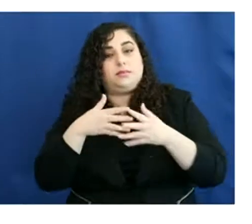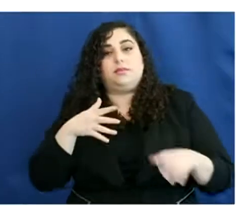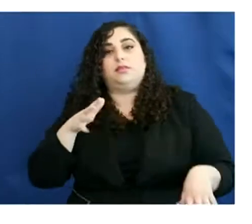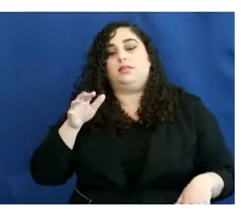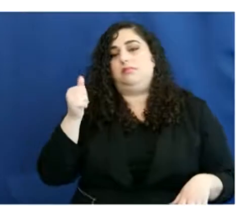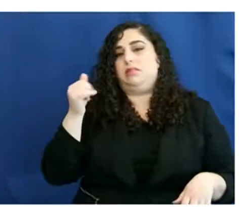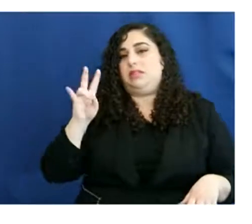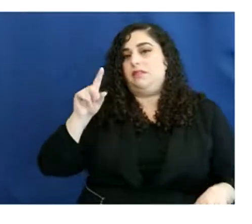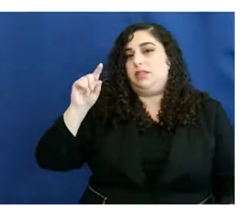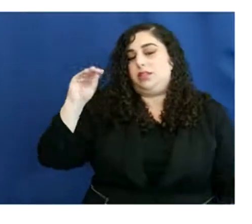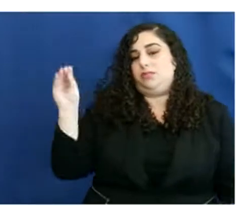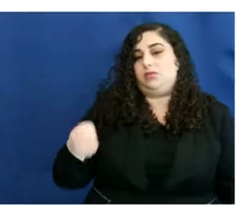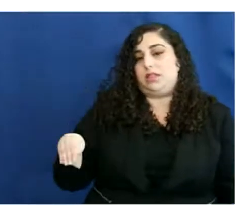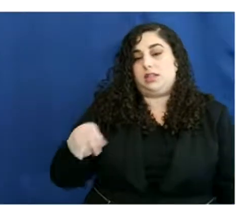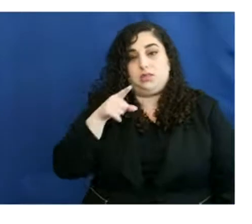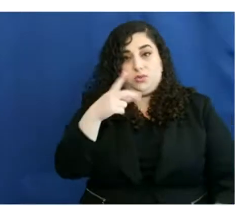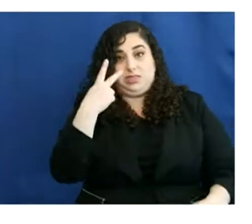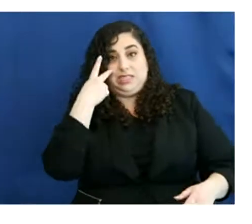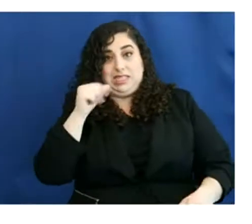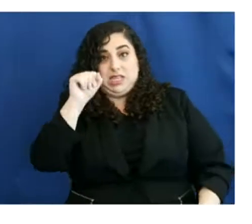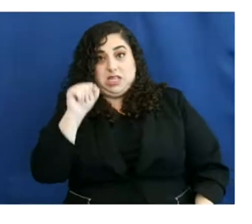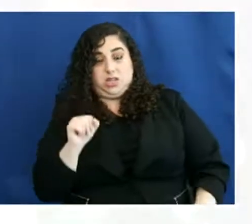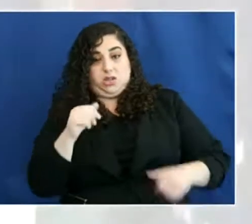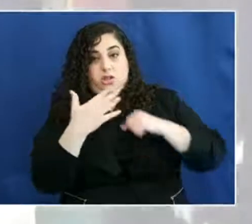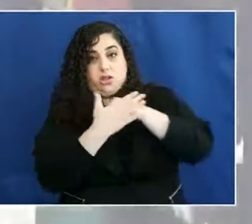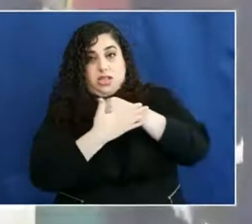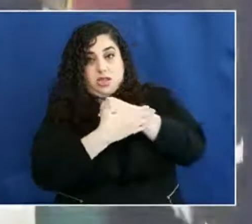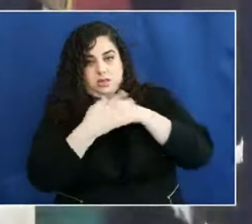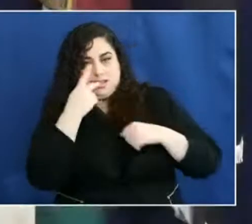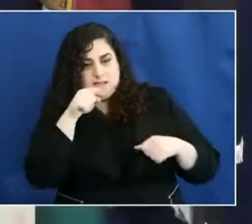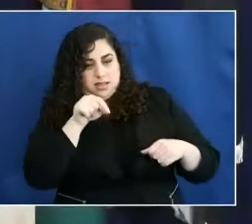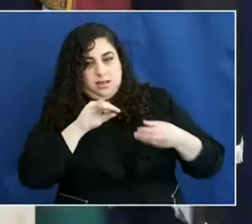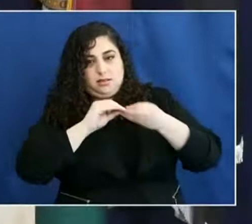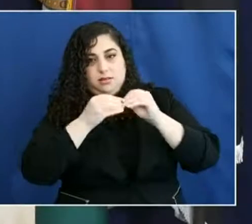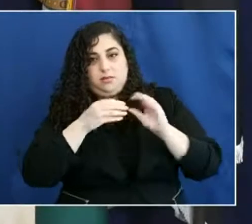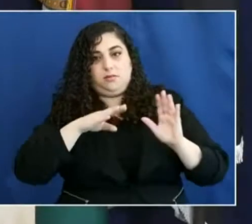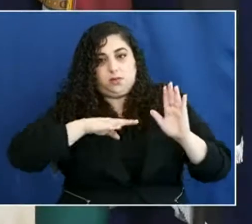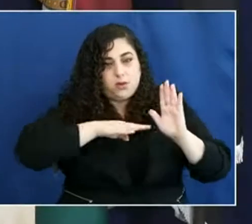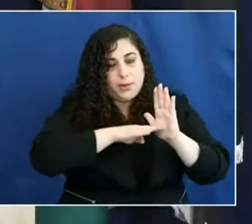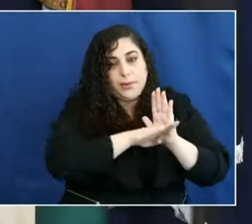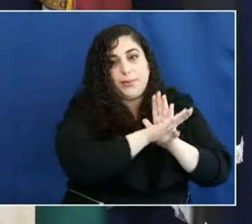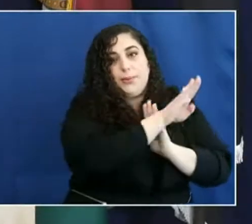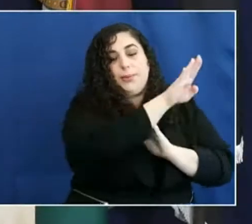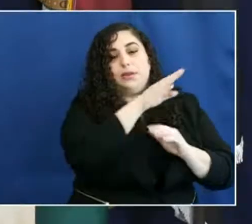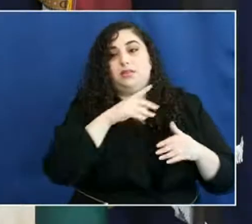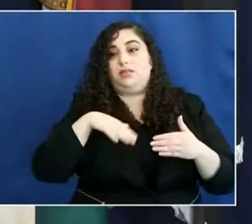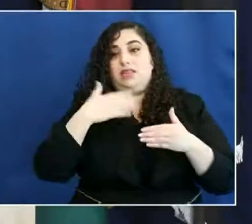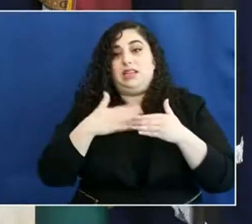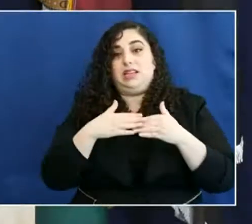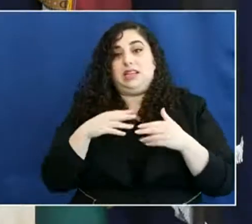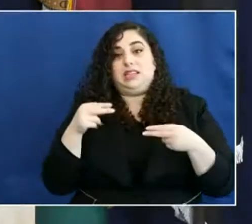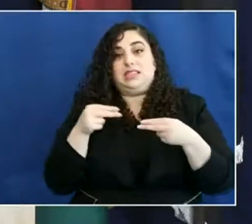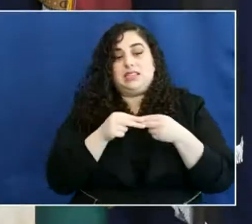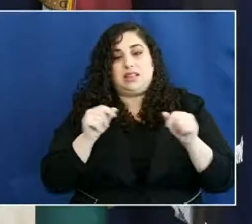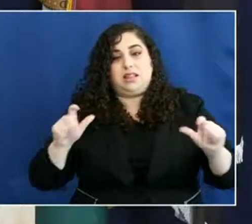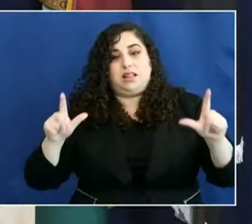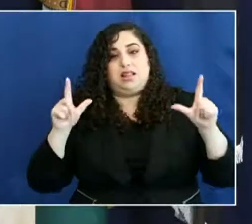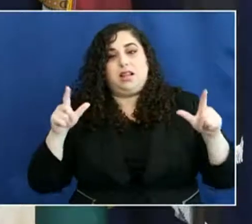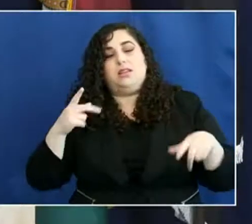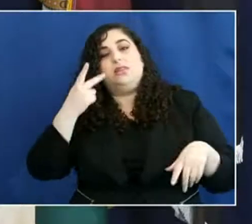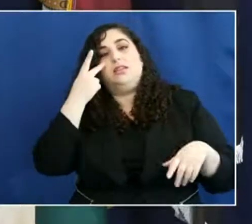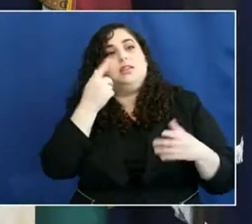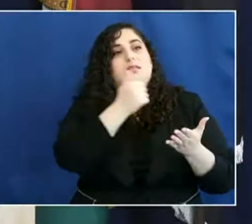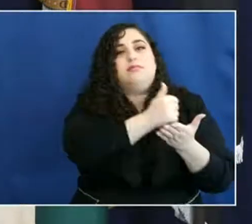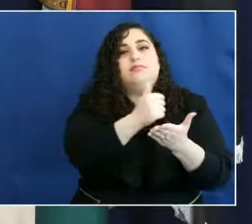the vaccines in South County, where we actually have created a lot, next slide please, where we've created a lot of interventions, what you can